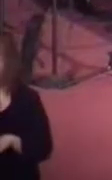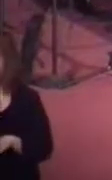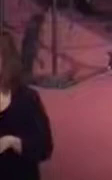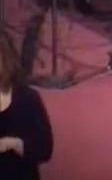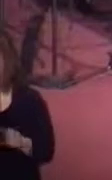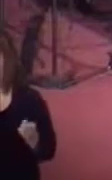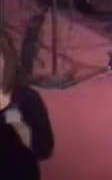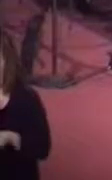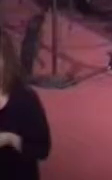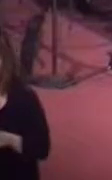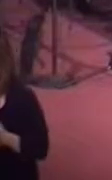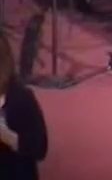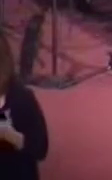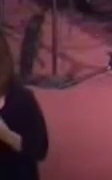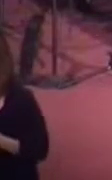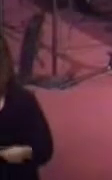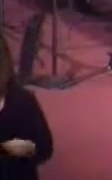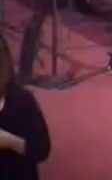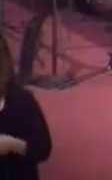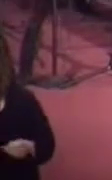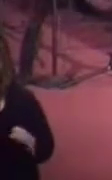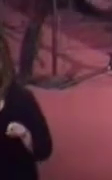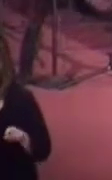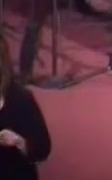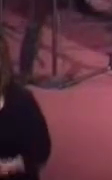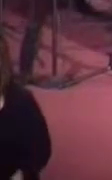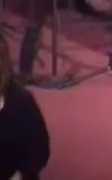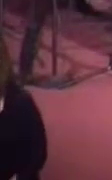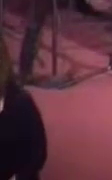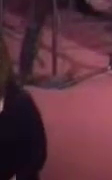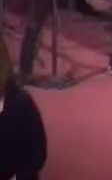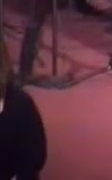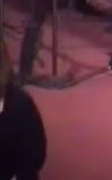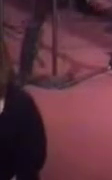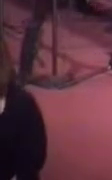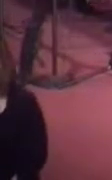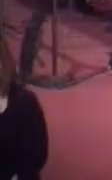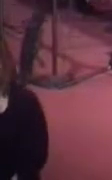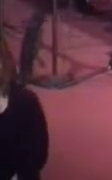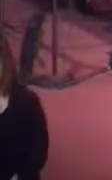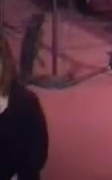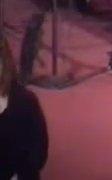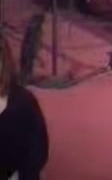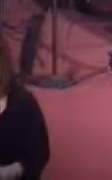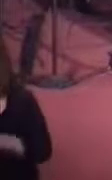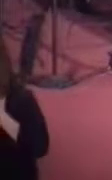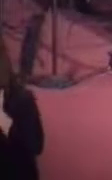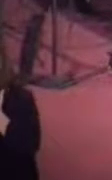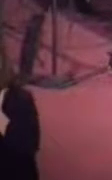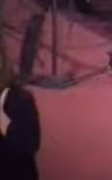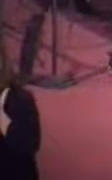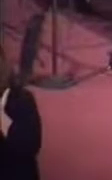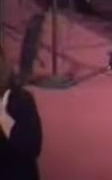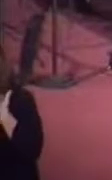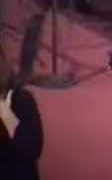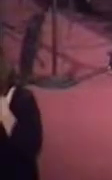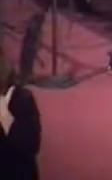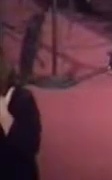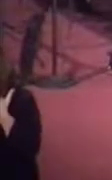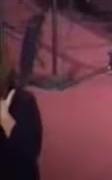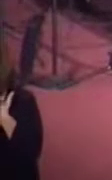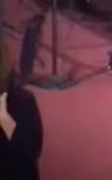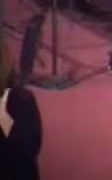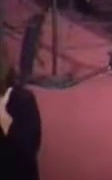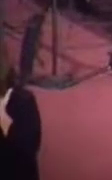in the conclusion of the story. Then the king gave the orders, and they brought those men who had maliciously accused Daniel, and they cast